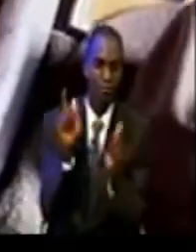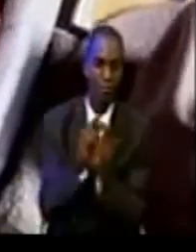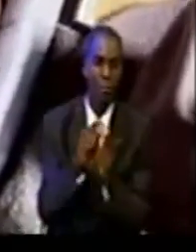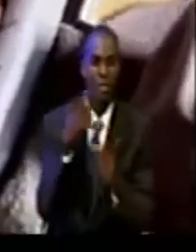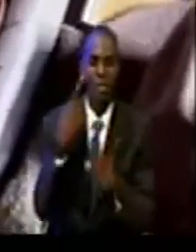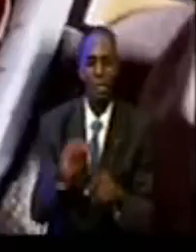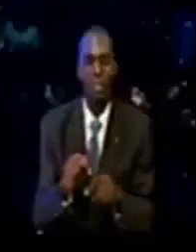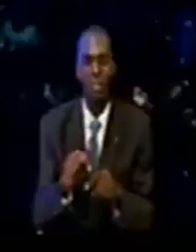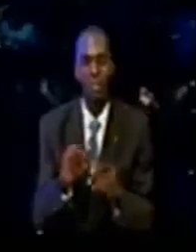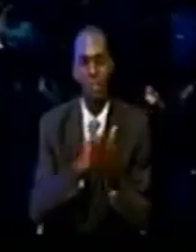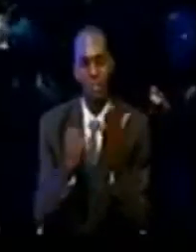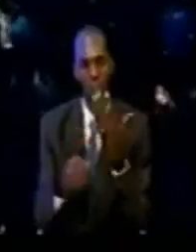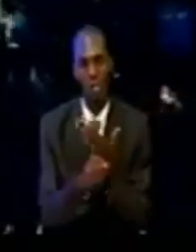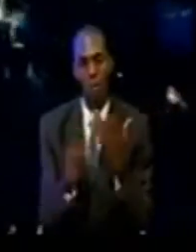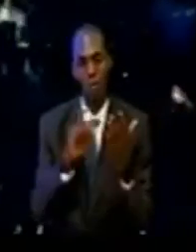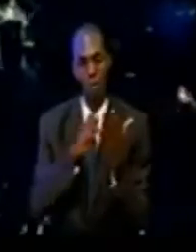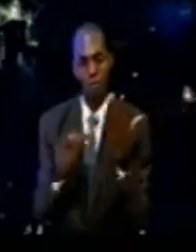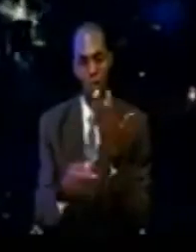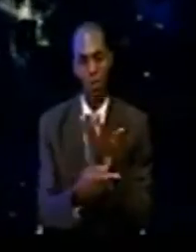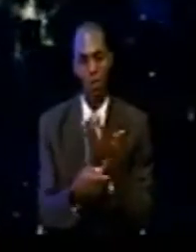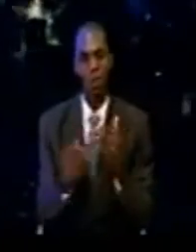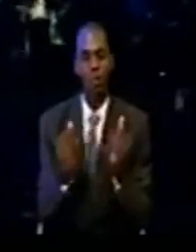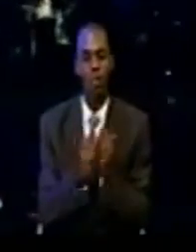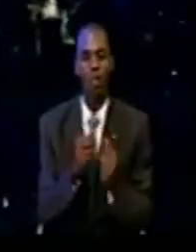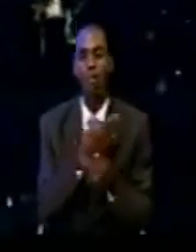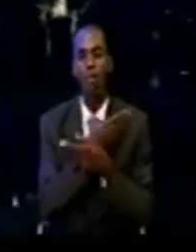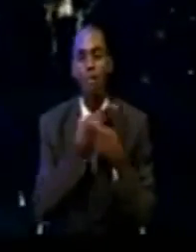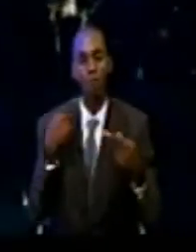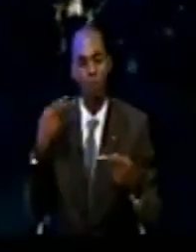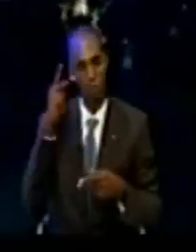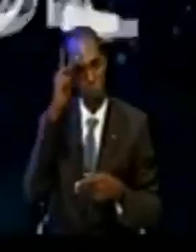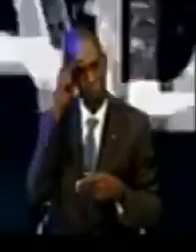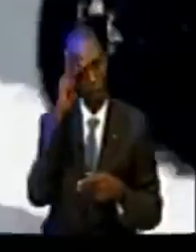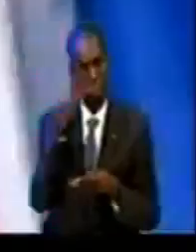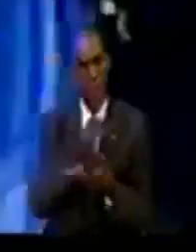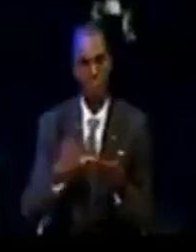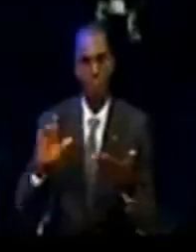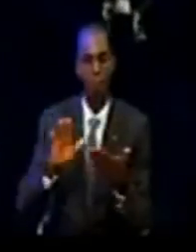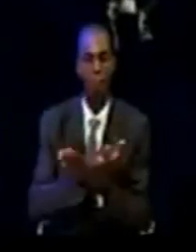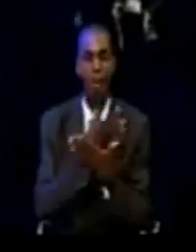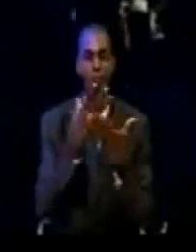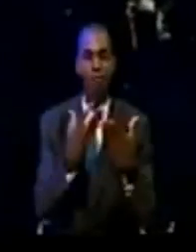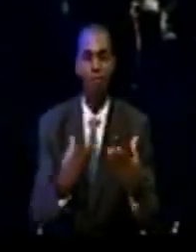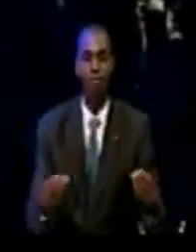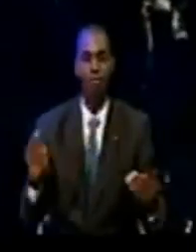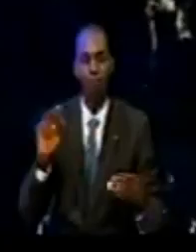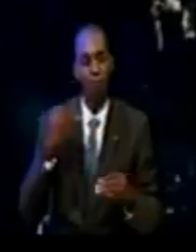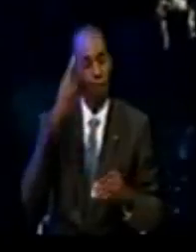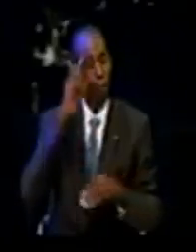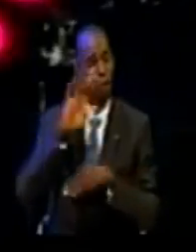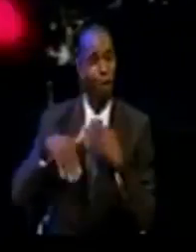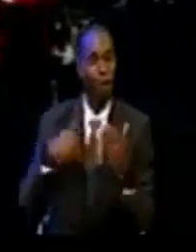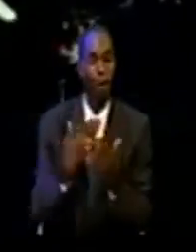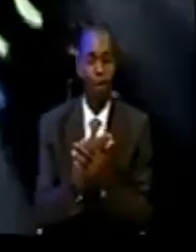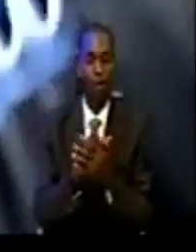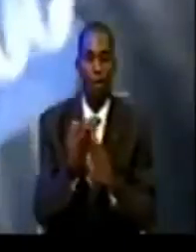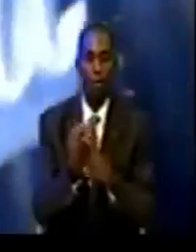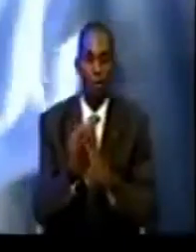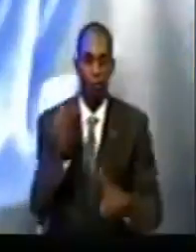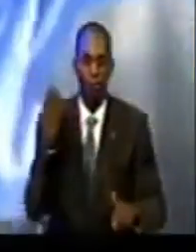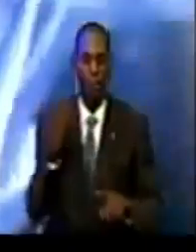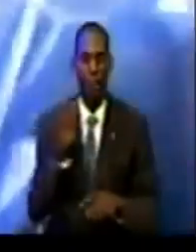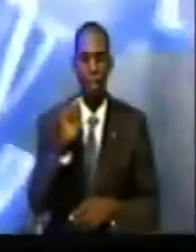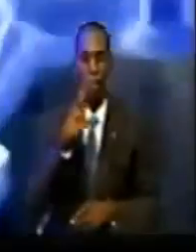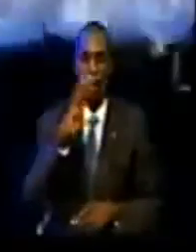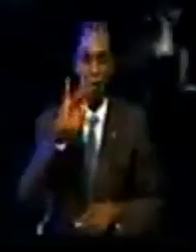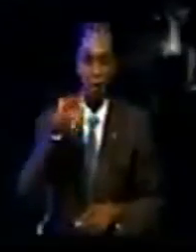to experience the September edition of the ongoing Global Crusade with Pastor Dr. W.F. Kumuyi. Divine Solution